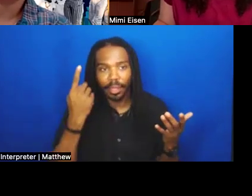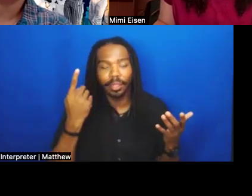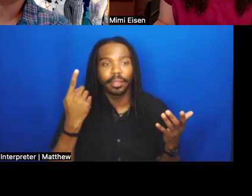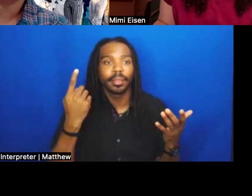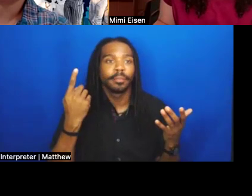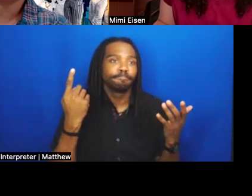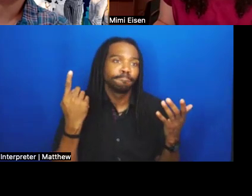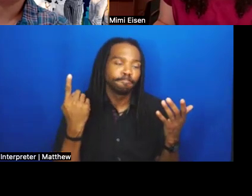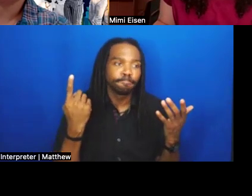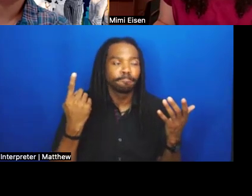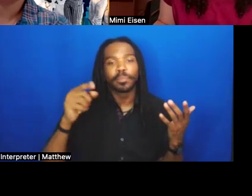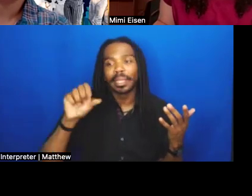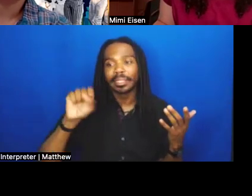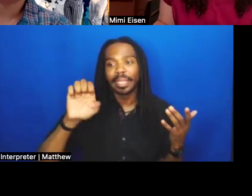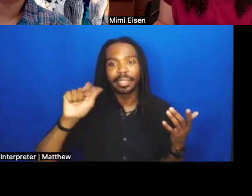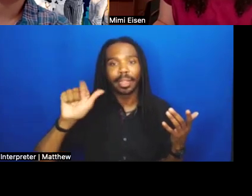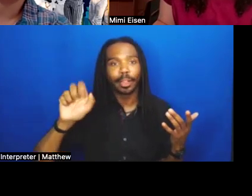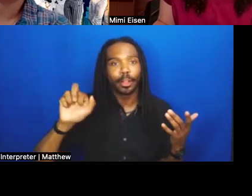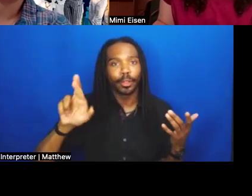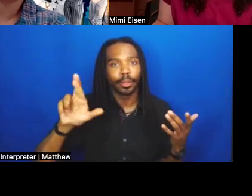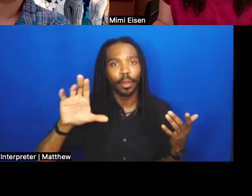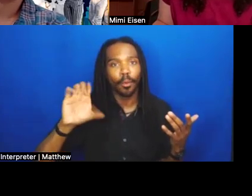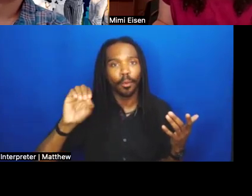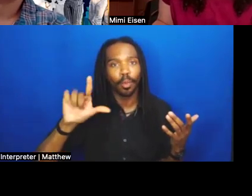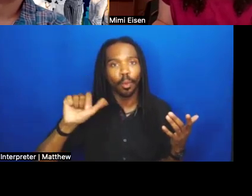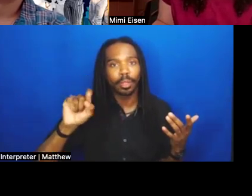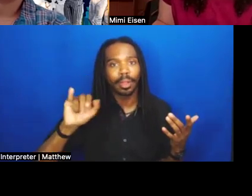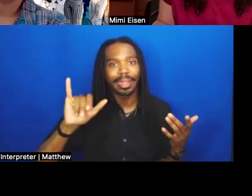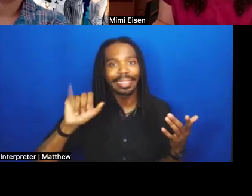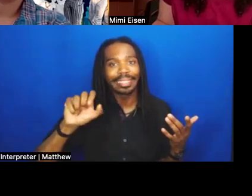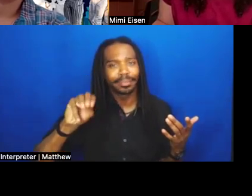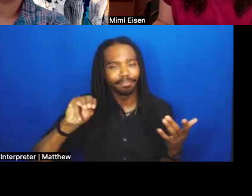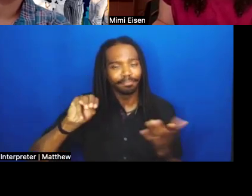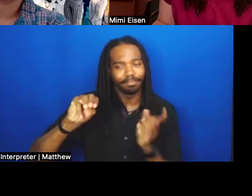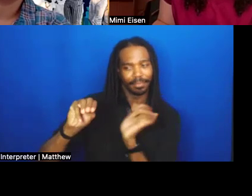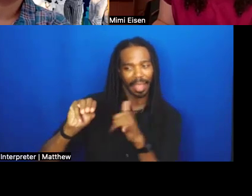settler colonialism is and how the American Revolution